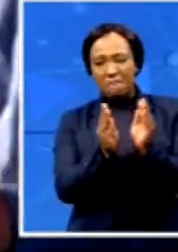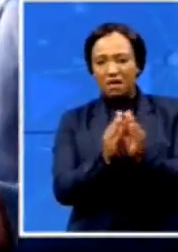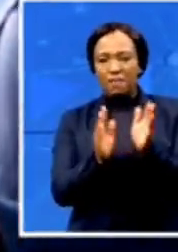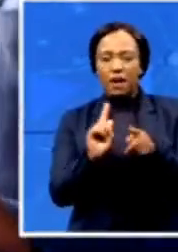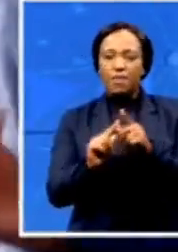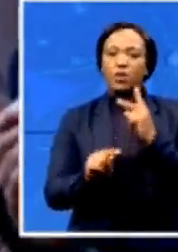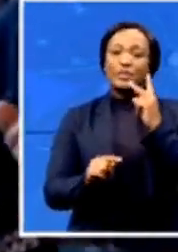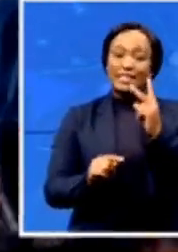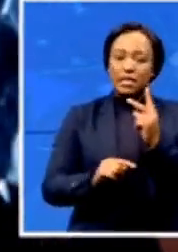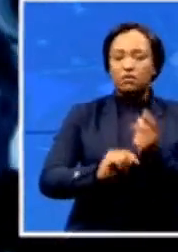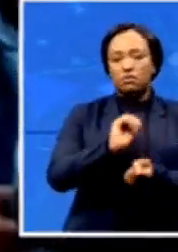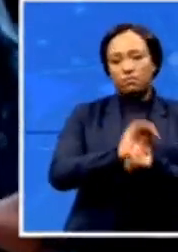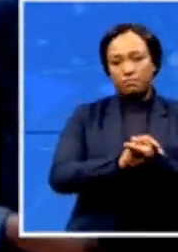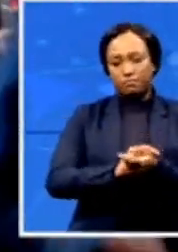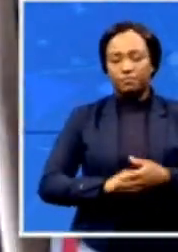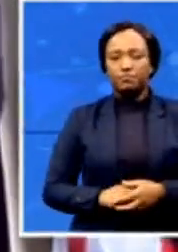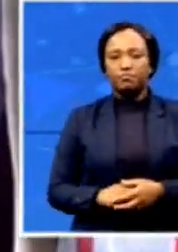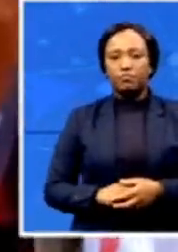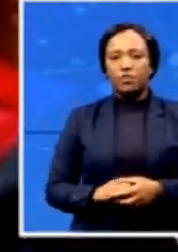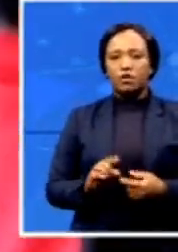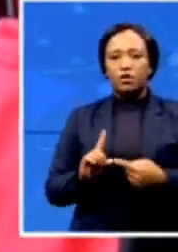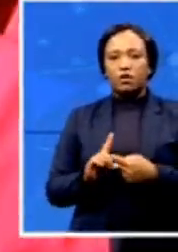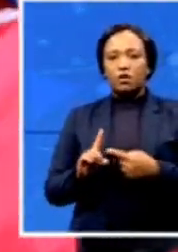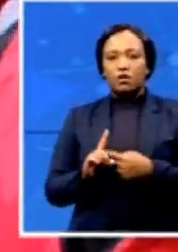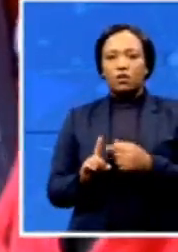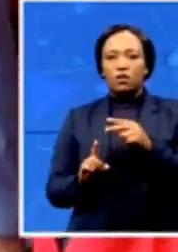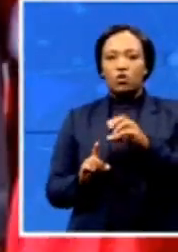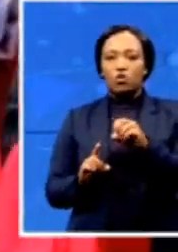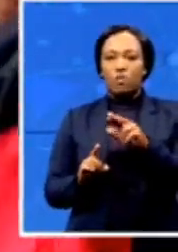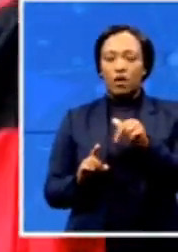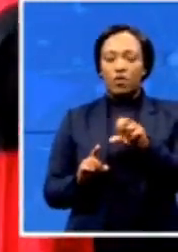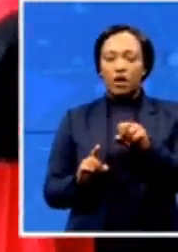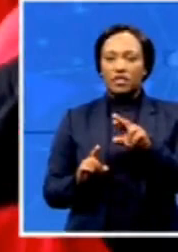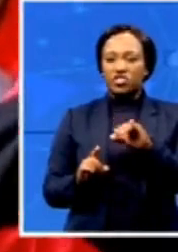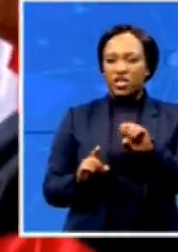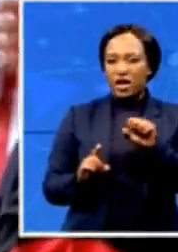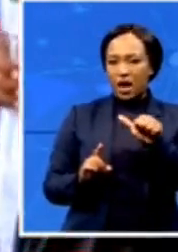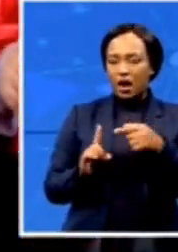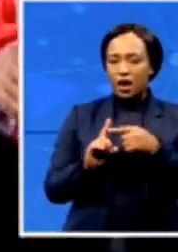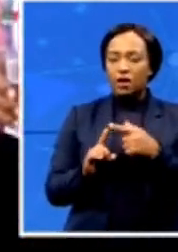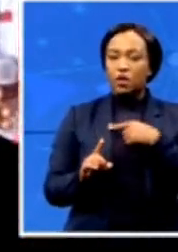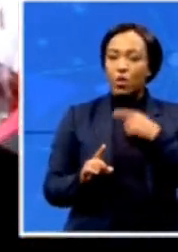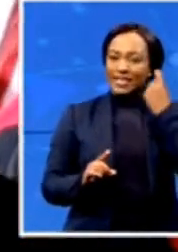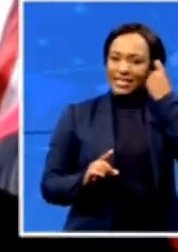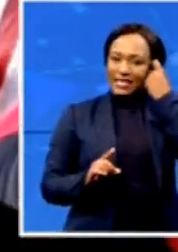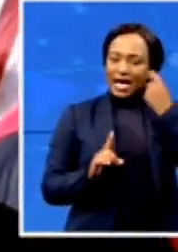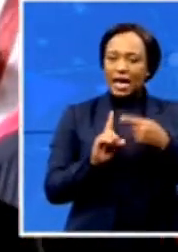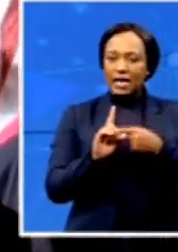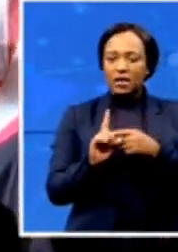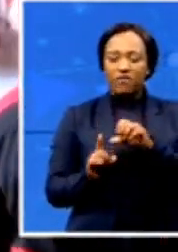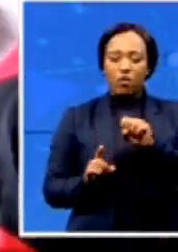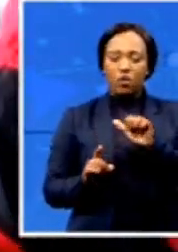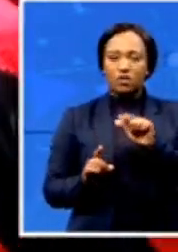Rashia Taluza, who is the secretary for SATU in the province of KwaZulu-Natal. Let's see if we can get a word from